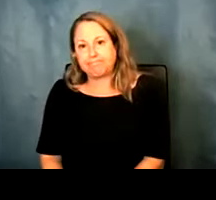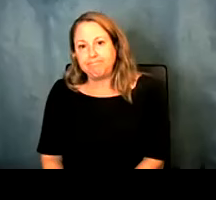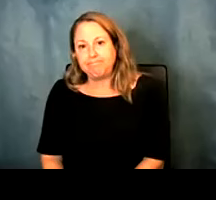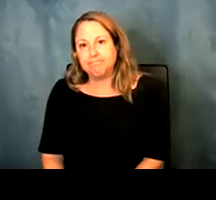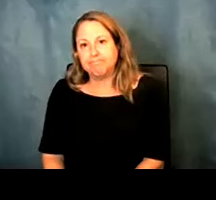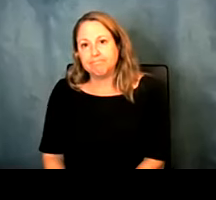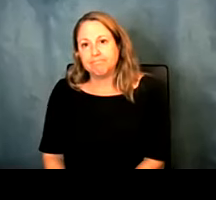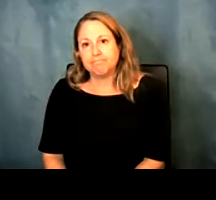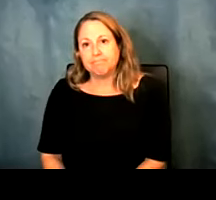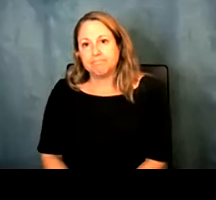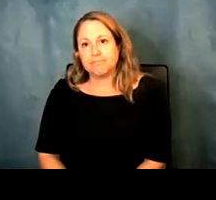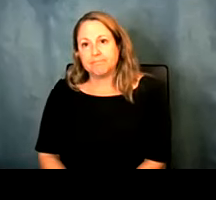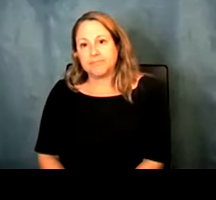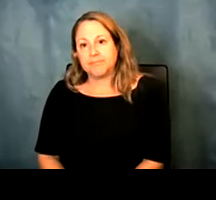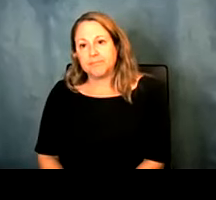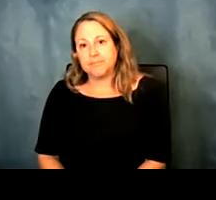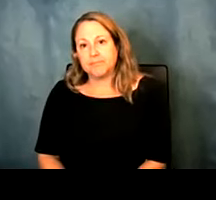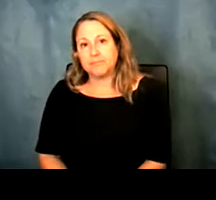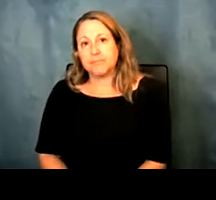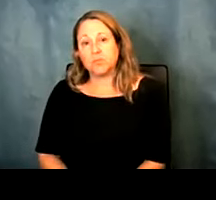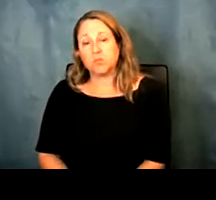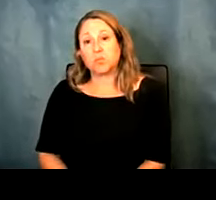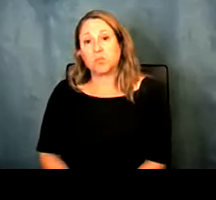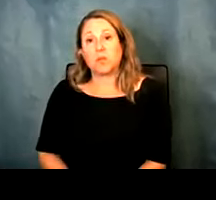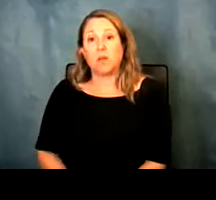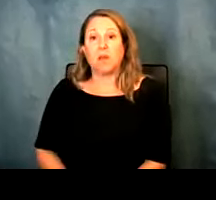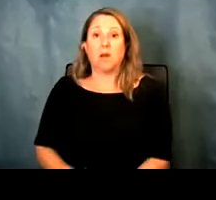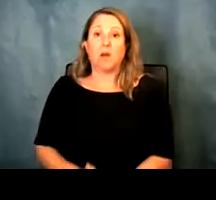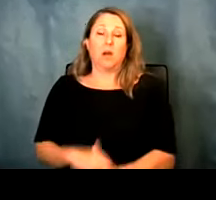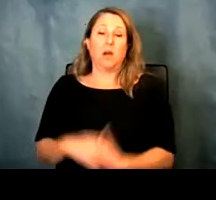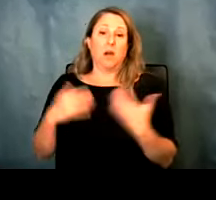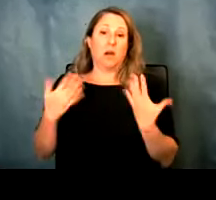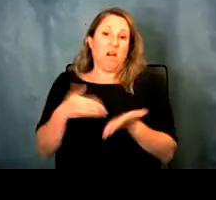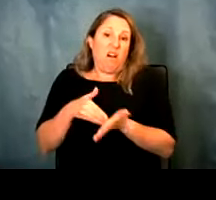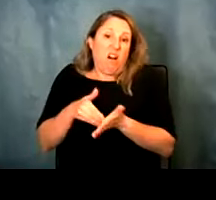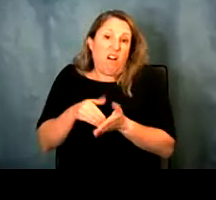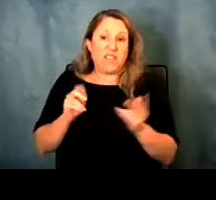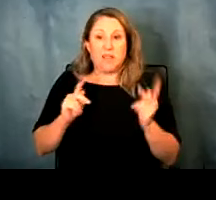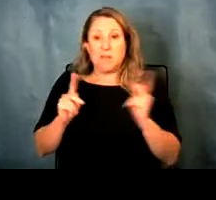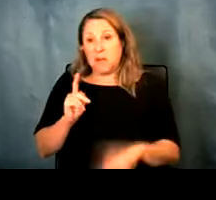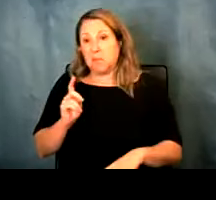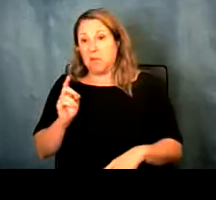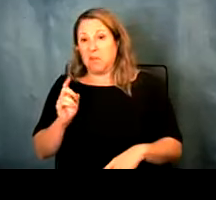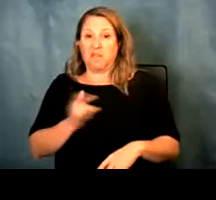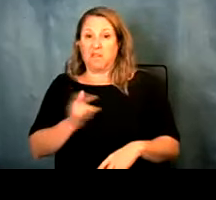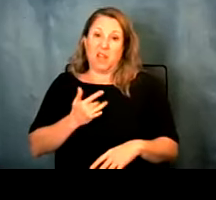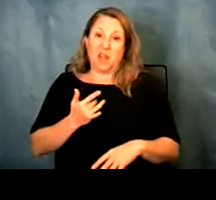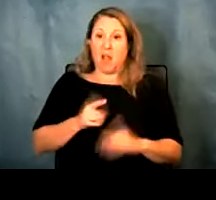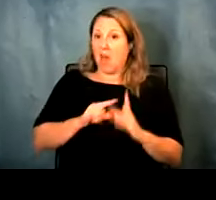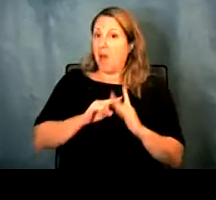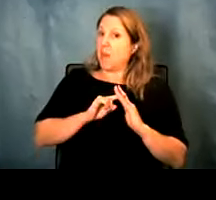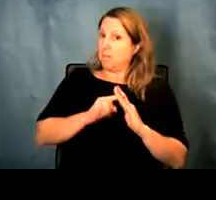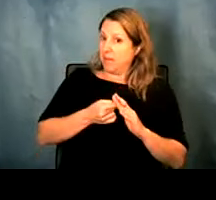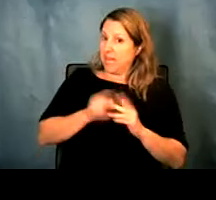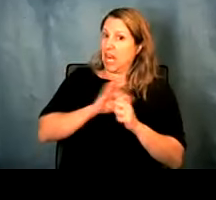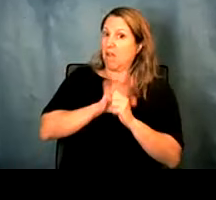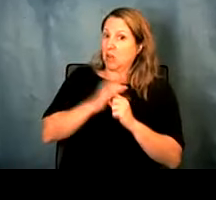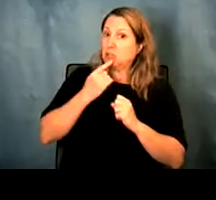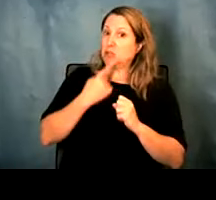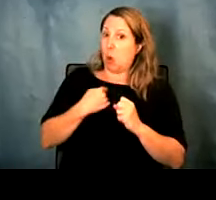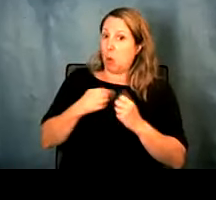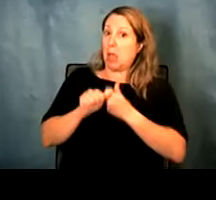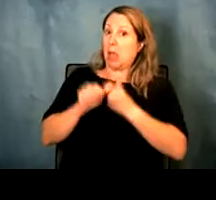So, you know, a lot of times people feel like, you know what, Dr. Gates, in the beginning of this pandemic, you guys were telling me social distance,